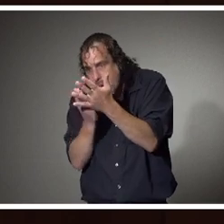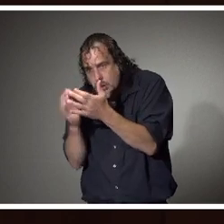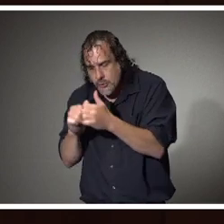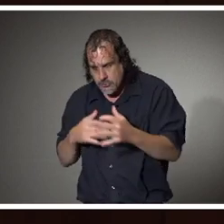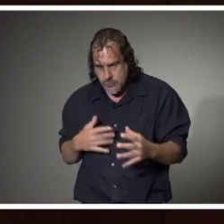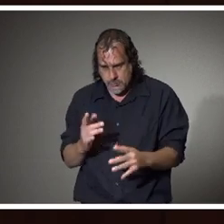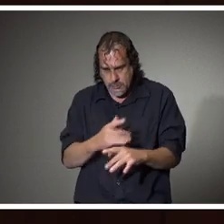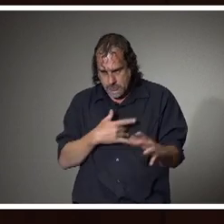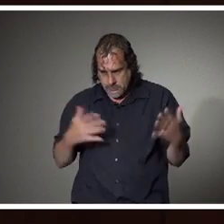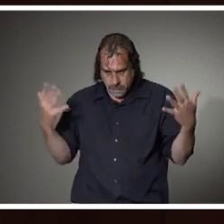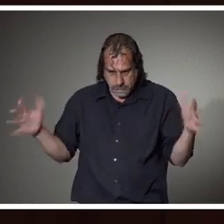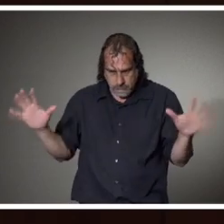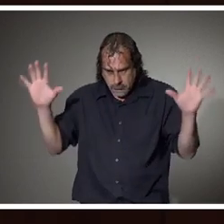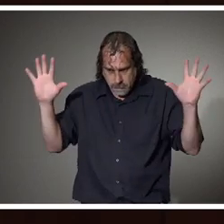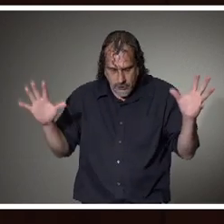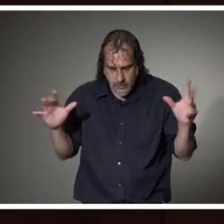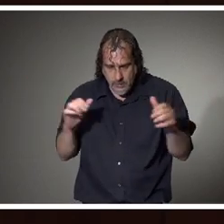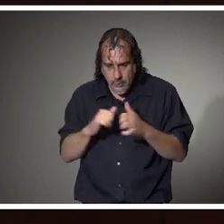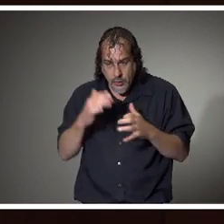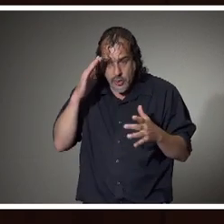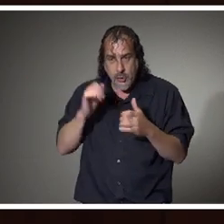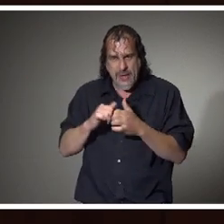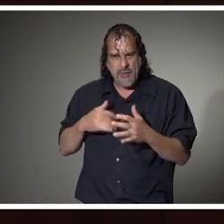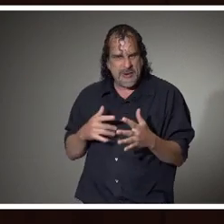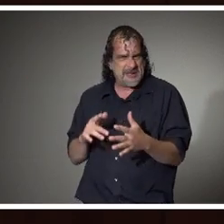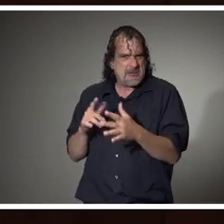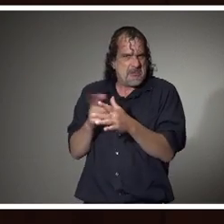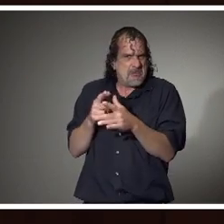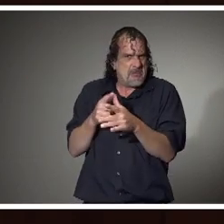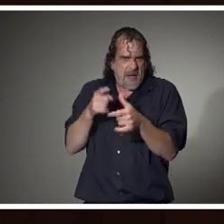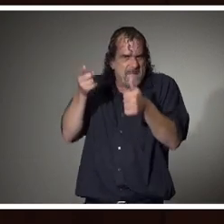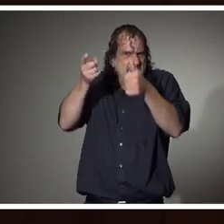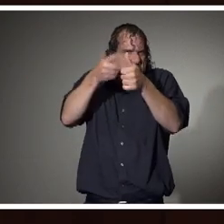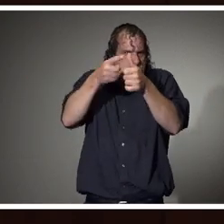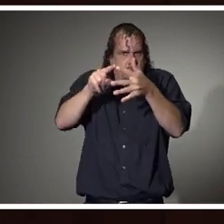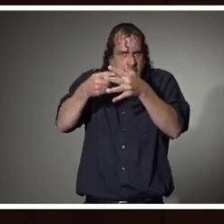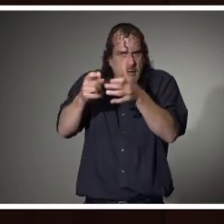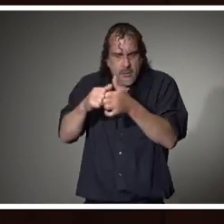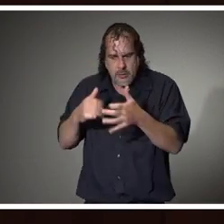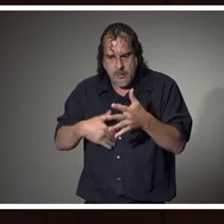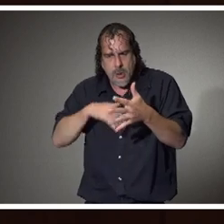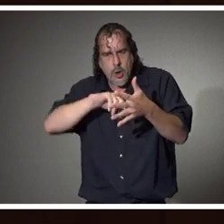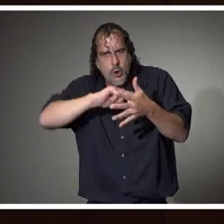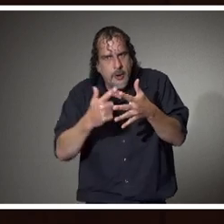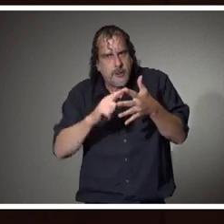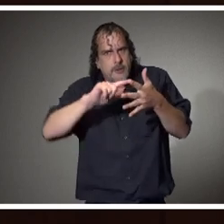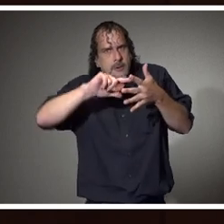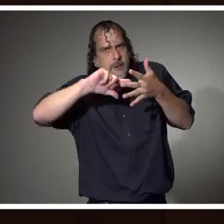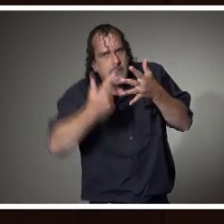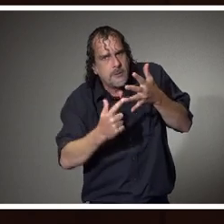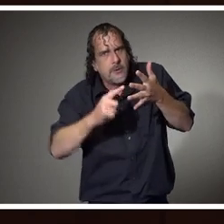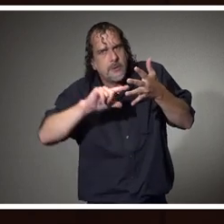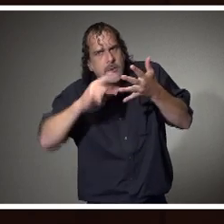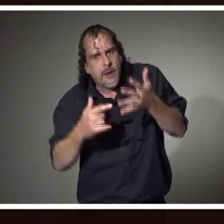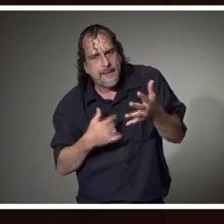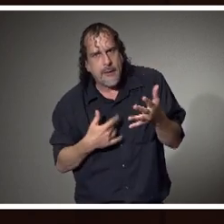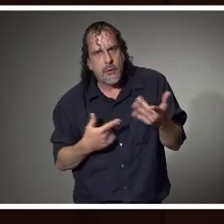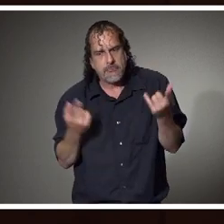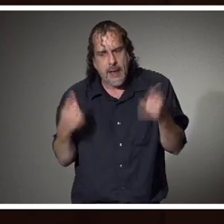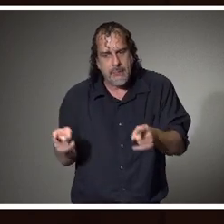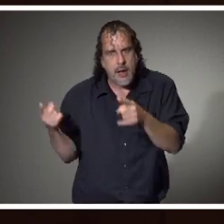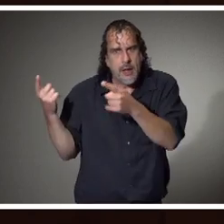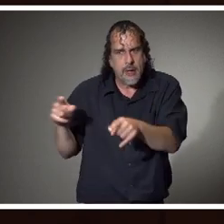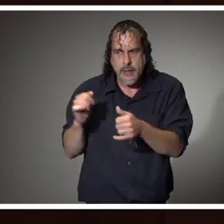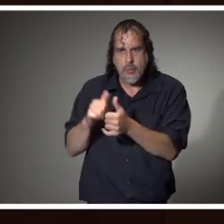in, we know we were on the beginning stages of this, but to roll out these phases that we've rolled out in the timely manner